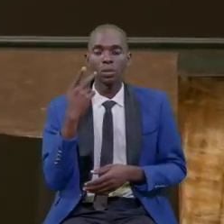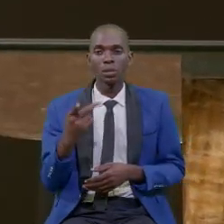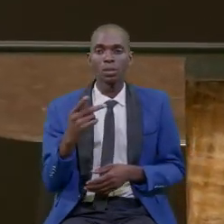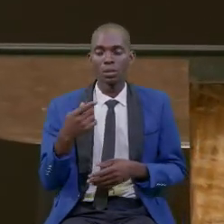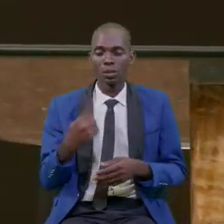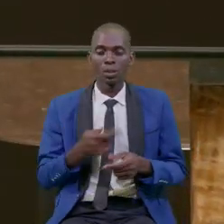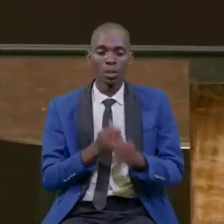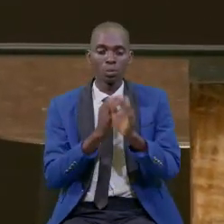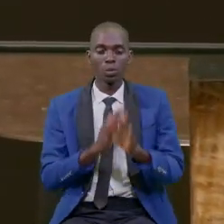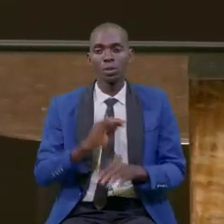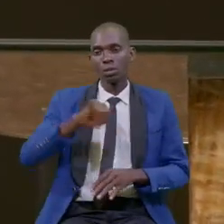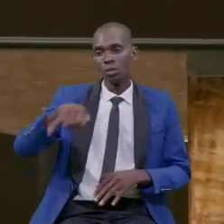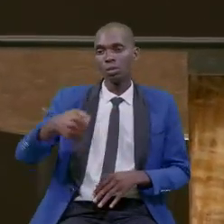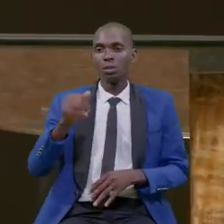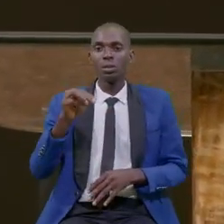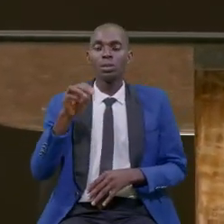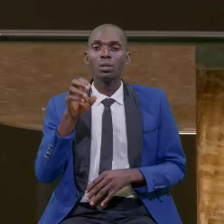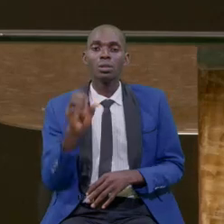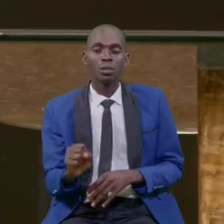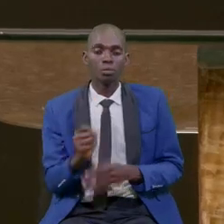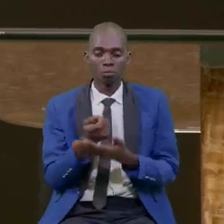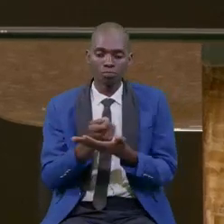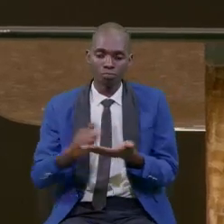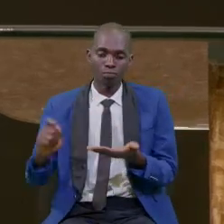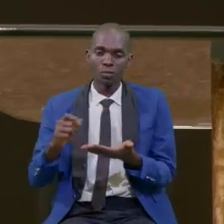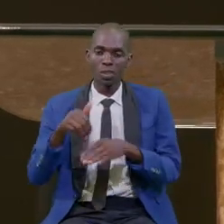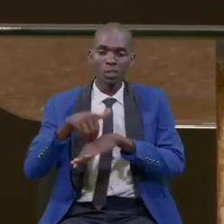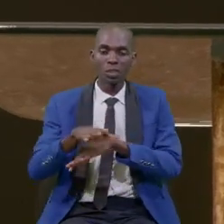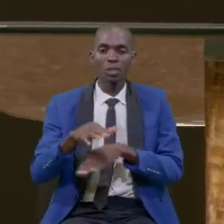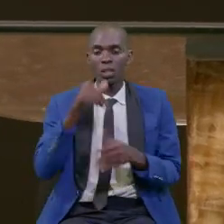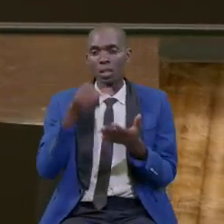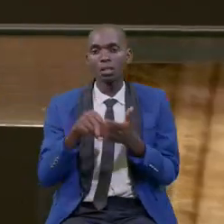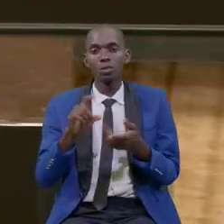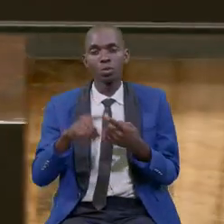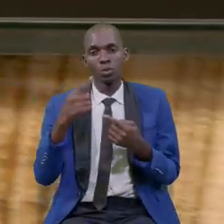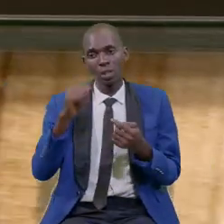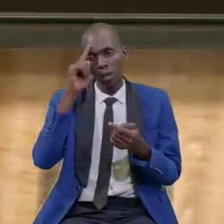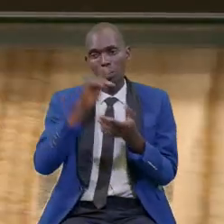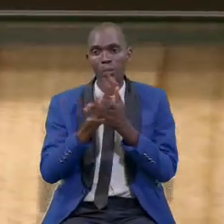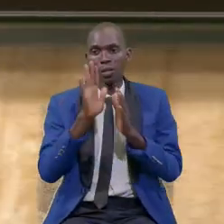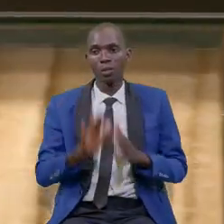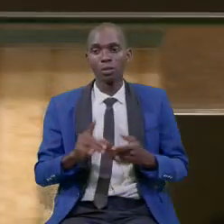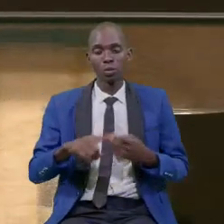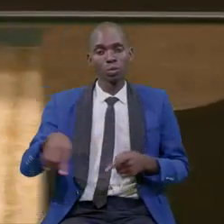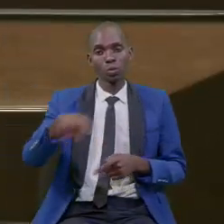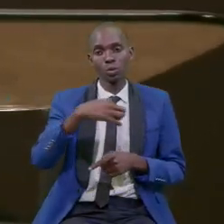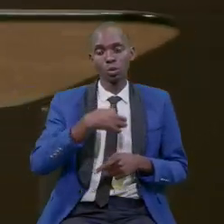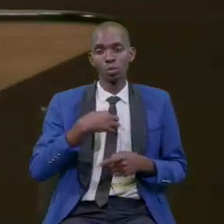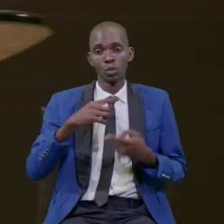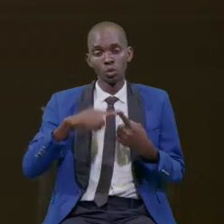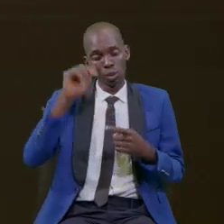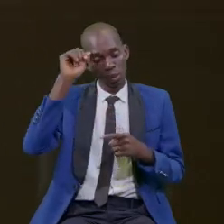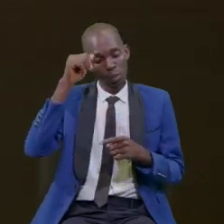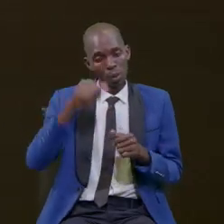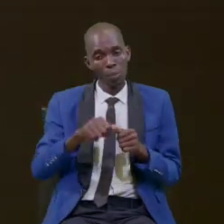James writing to the believers, writing to us. And we need to remember that this is